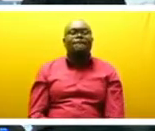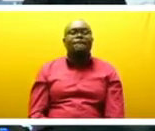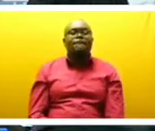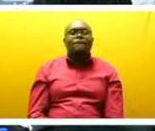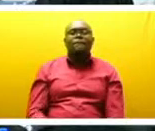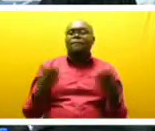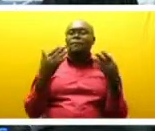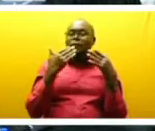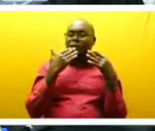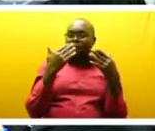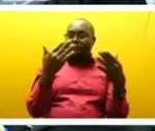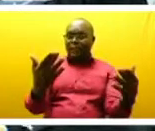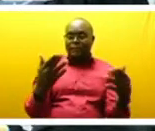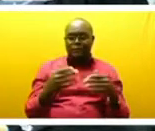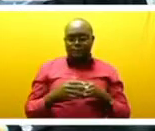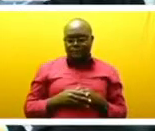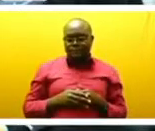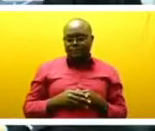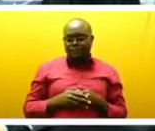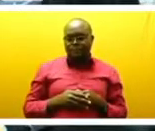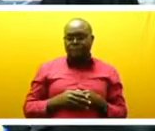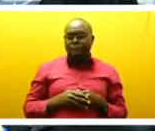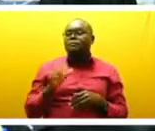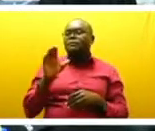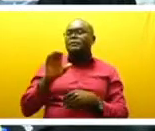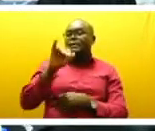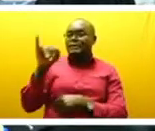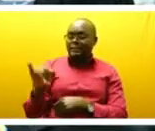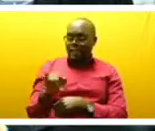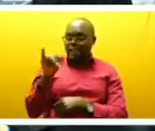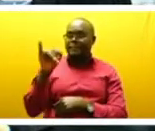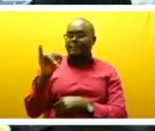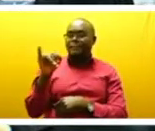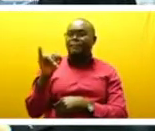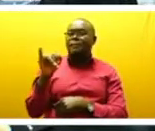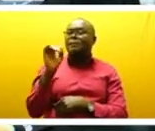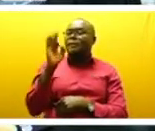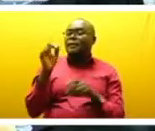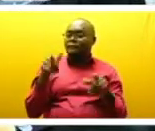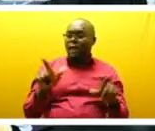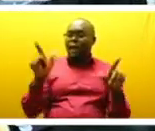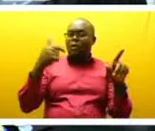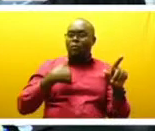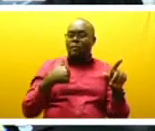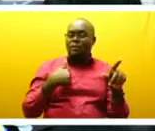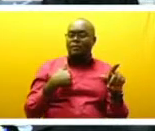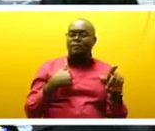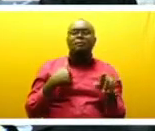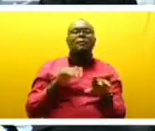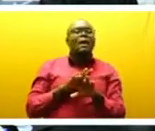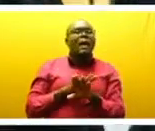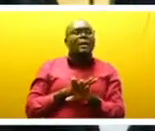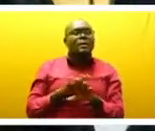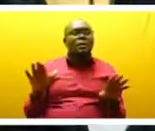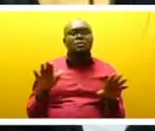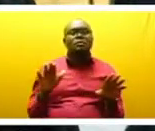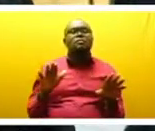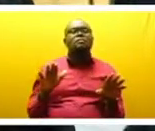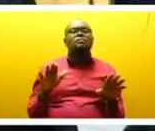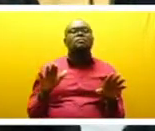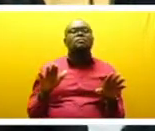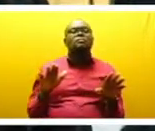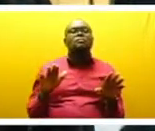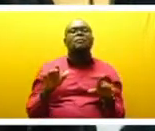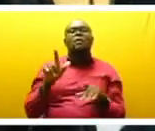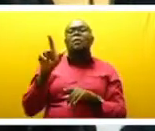Thank you. Madam Chief Justice, if you may allow me, I did not put one of our